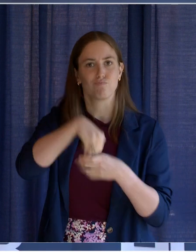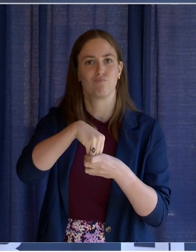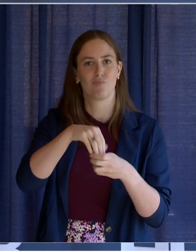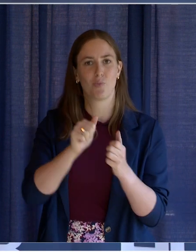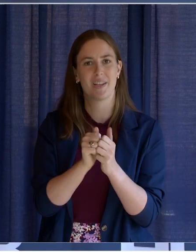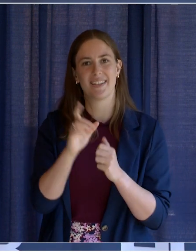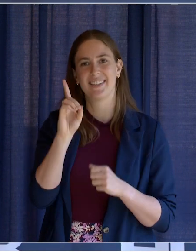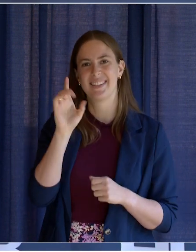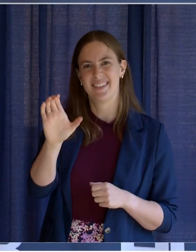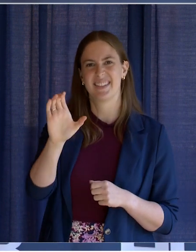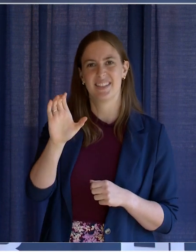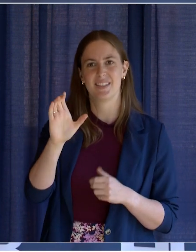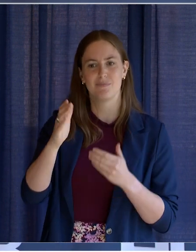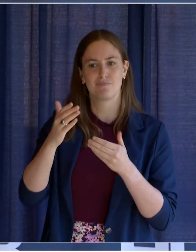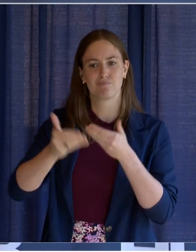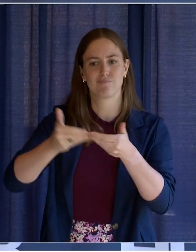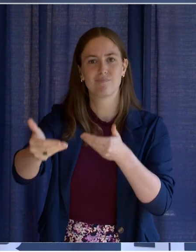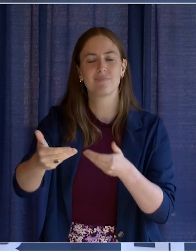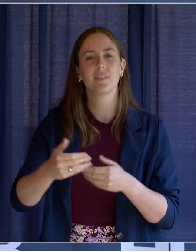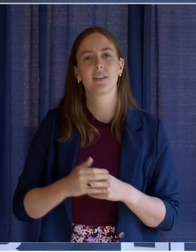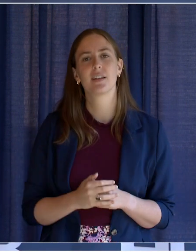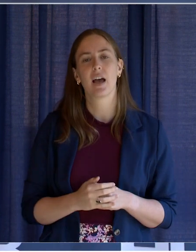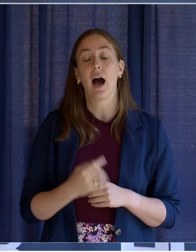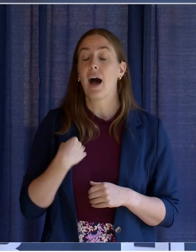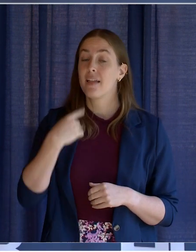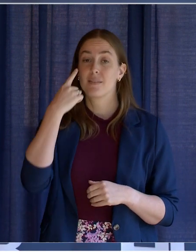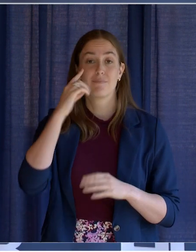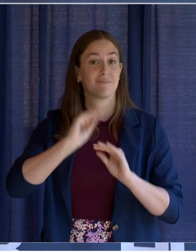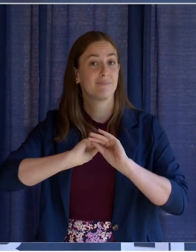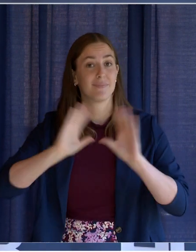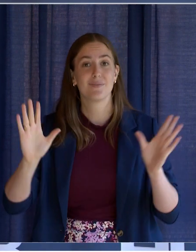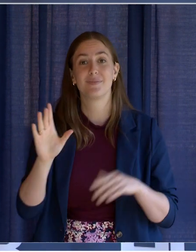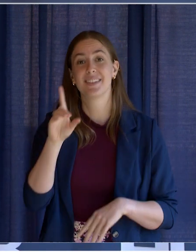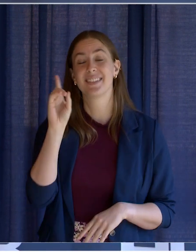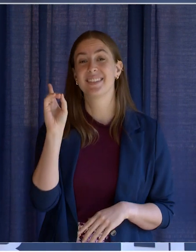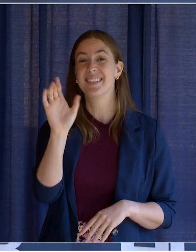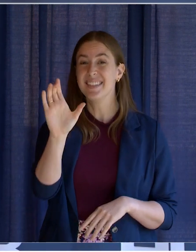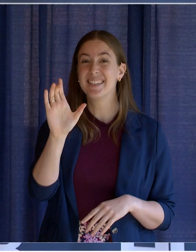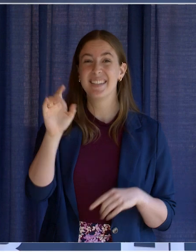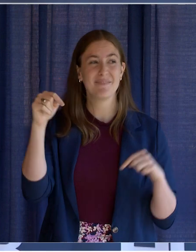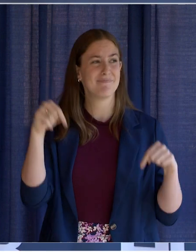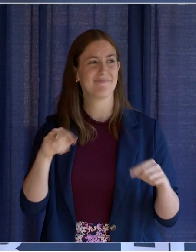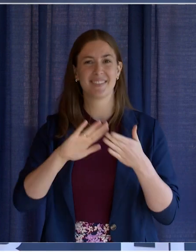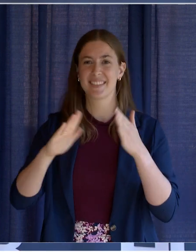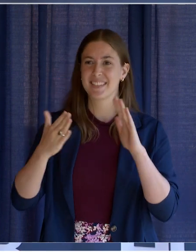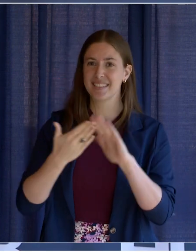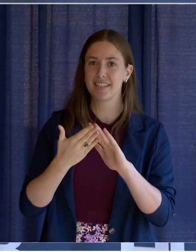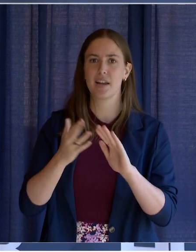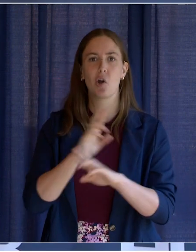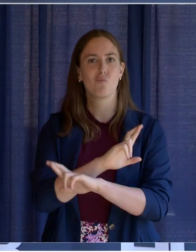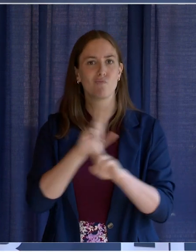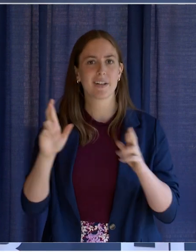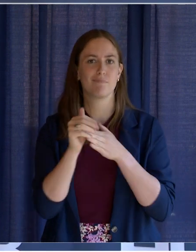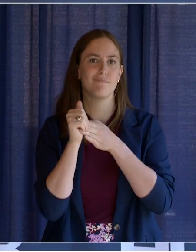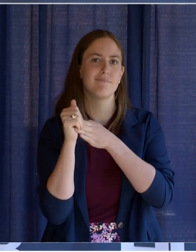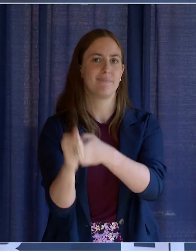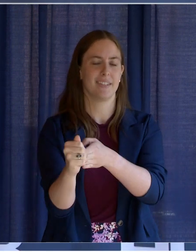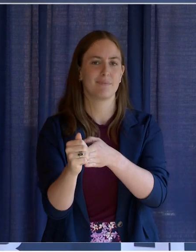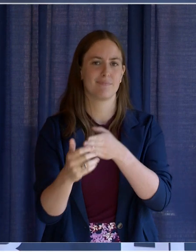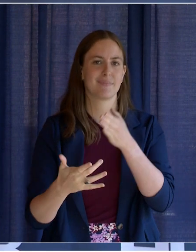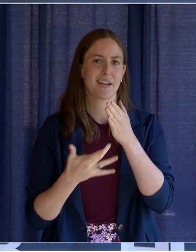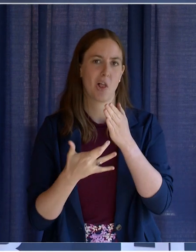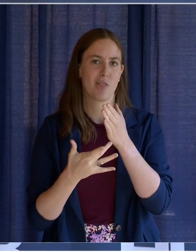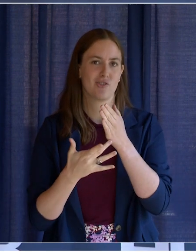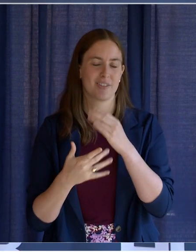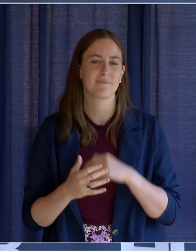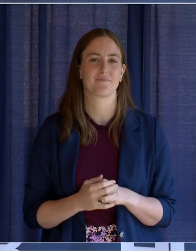legacy. And I think the message is clear that DC is, a city poised to lead in technology. So I have